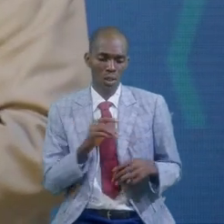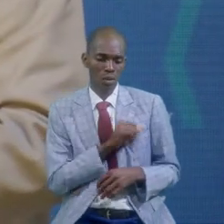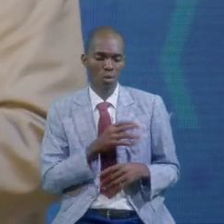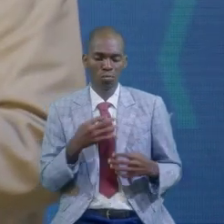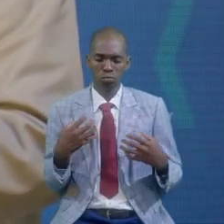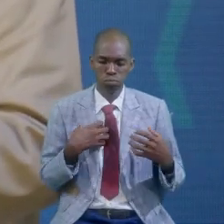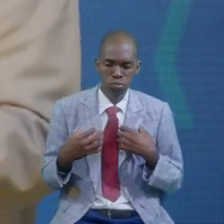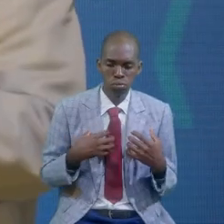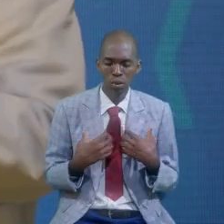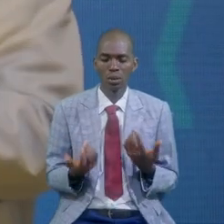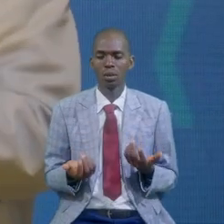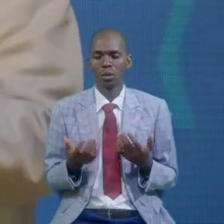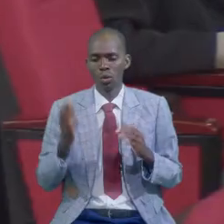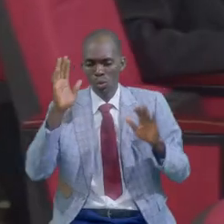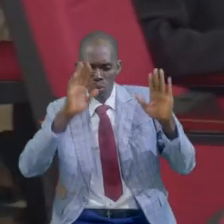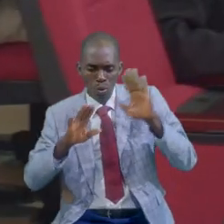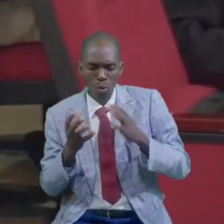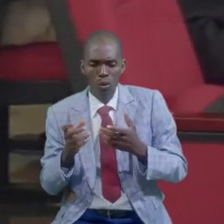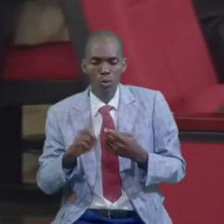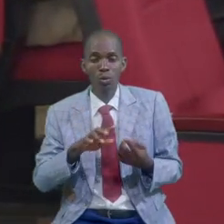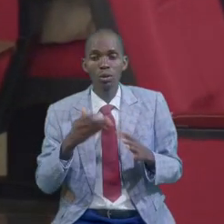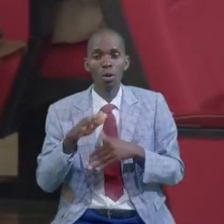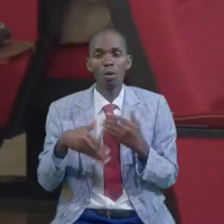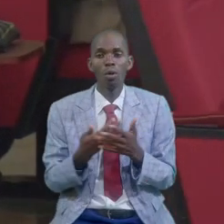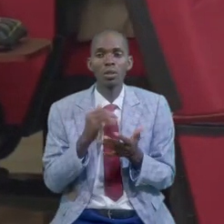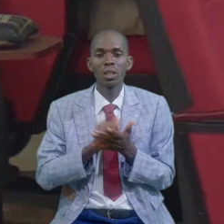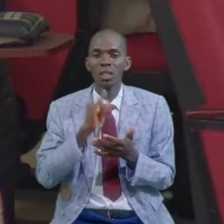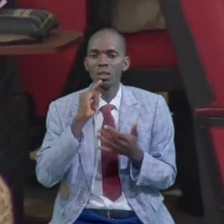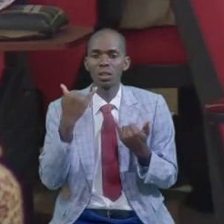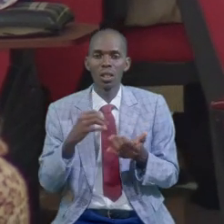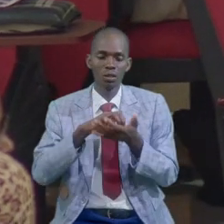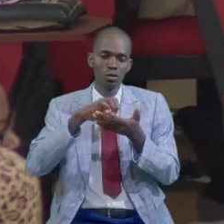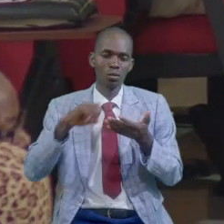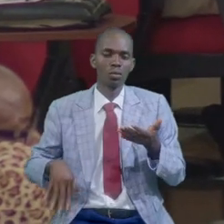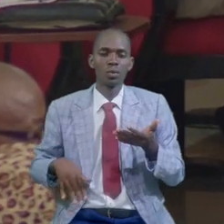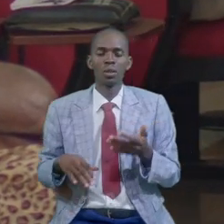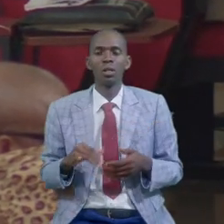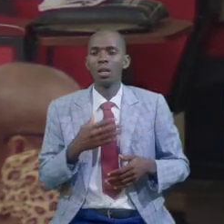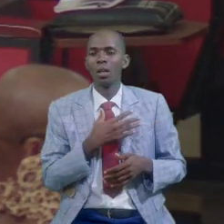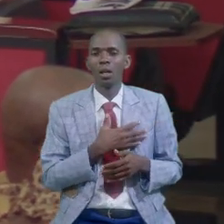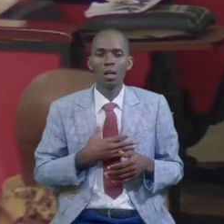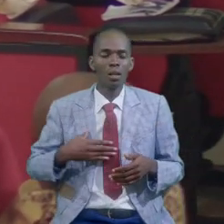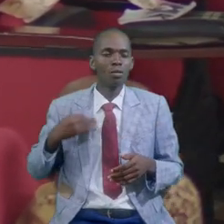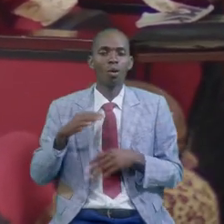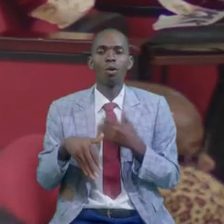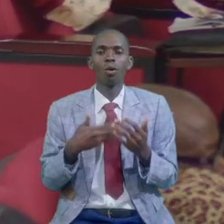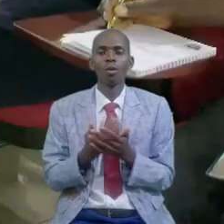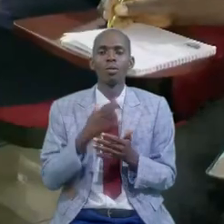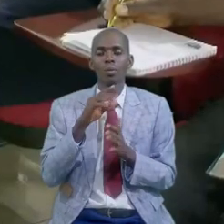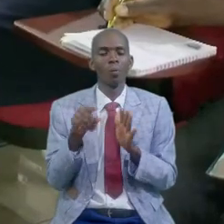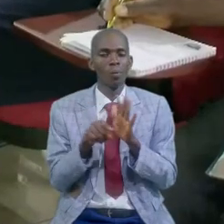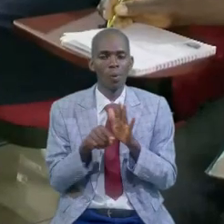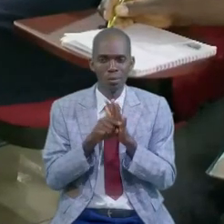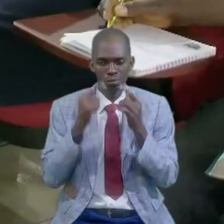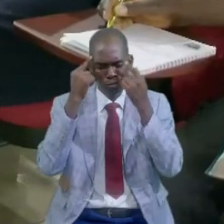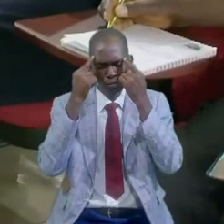to die, all that is now gone. And all those your negative thoughts, you know, why am I like